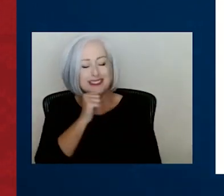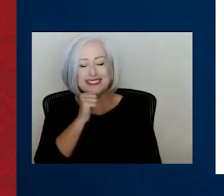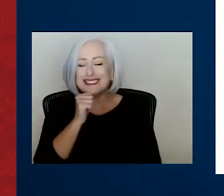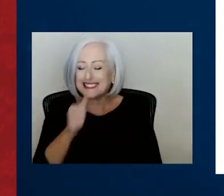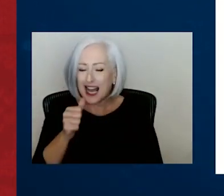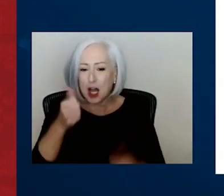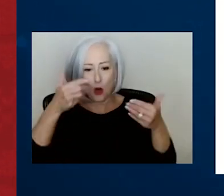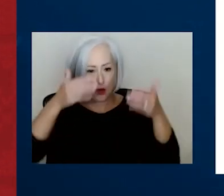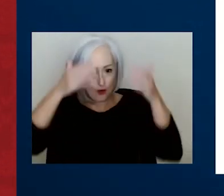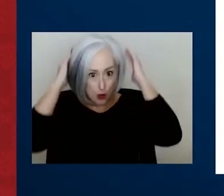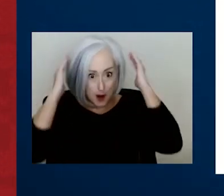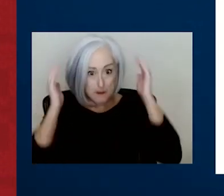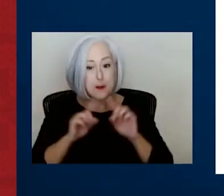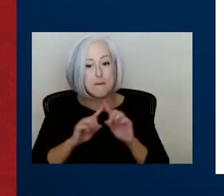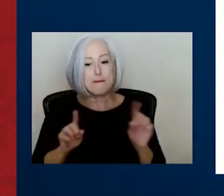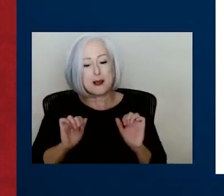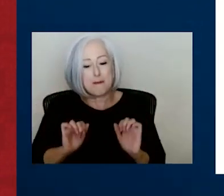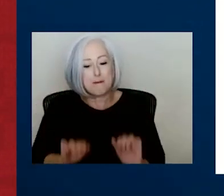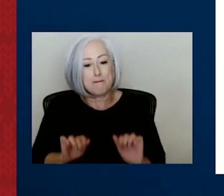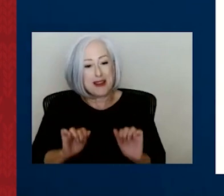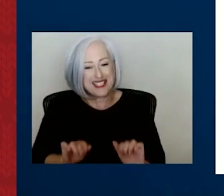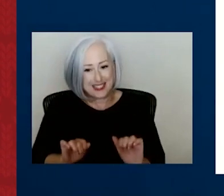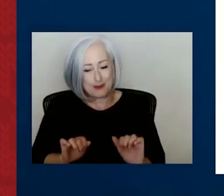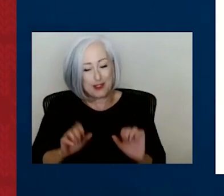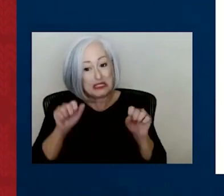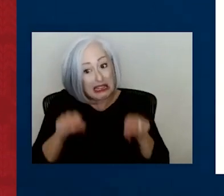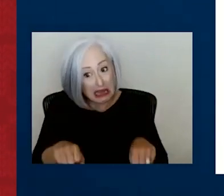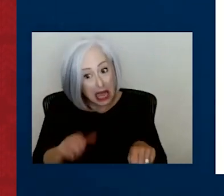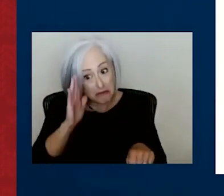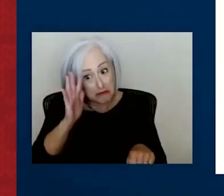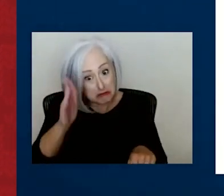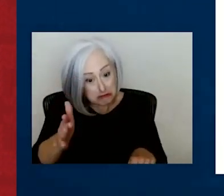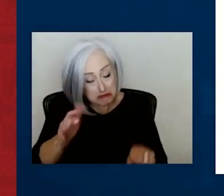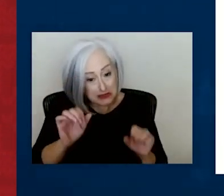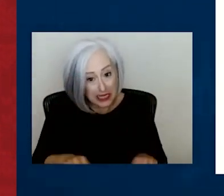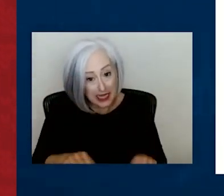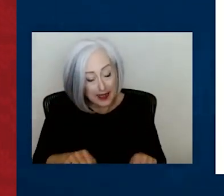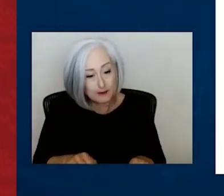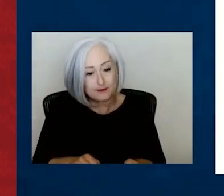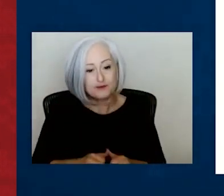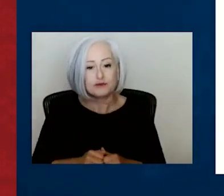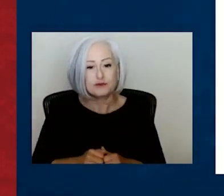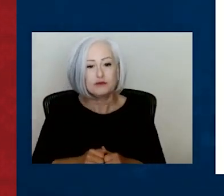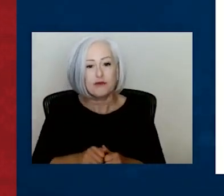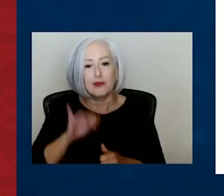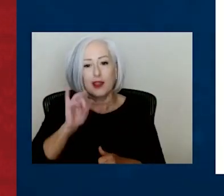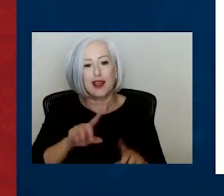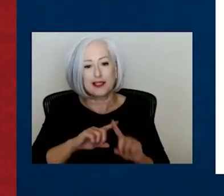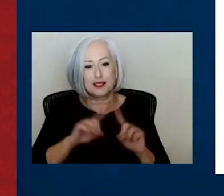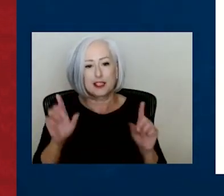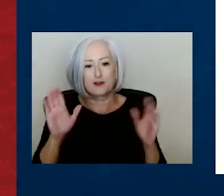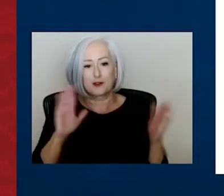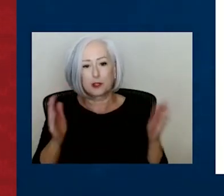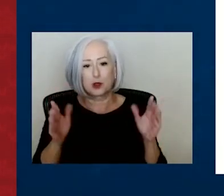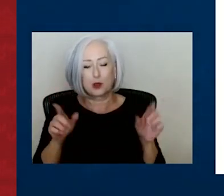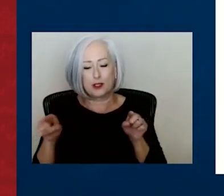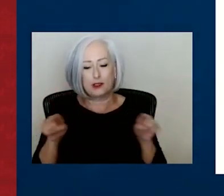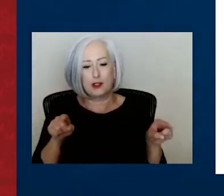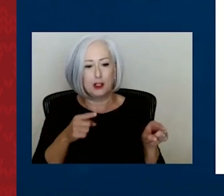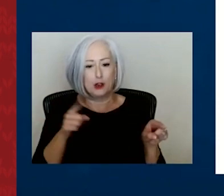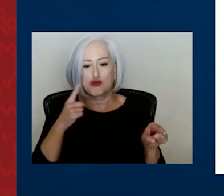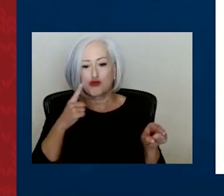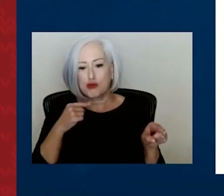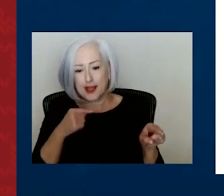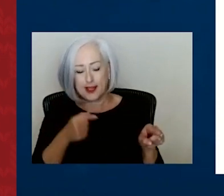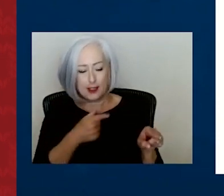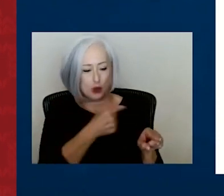for that is still there as the transmission is skyrocketing. That's the difference between the two maps. Yeah, and indeed, we're seeing that already